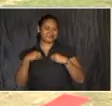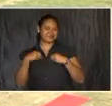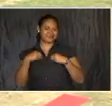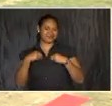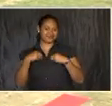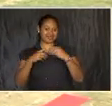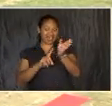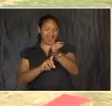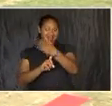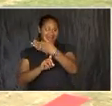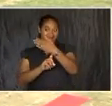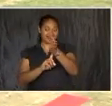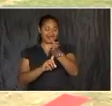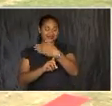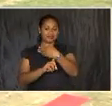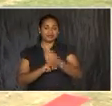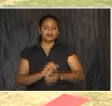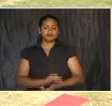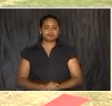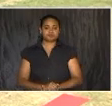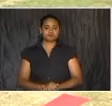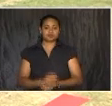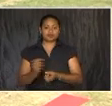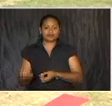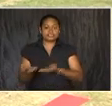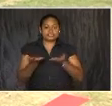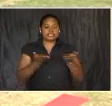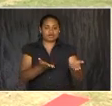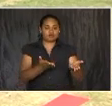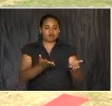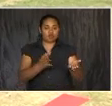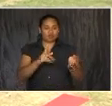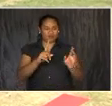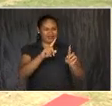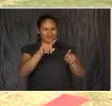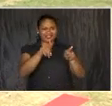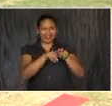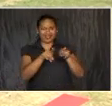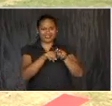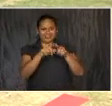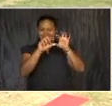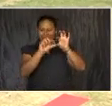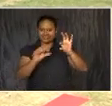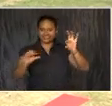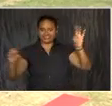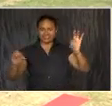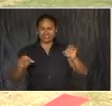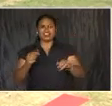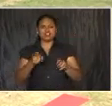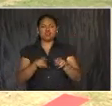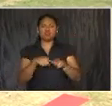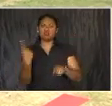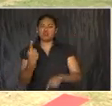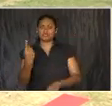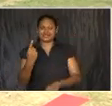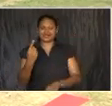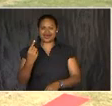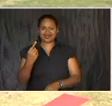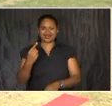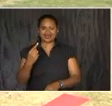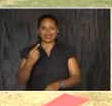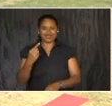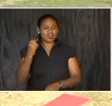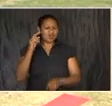be put onto the ensign. Normally, the ensign is the most junior officer of